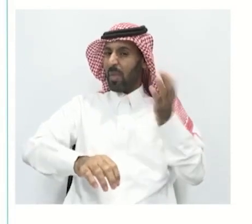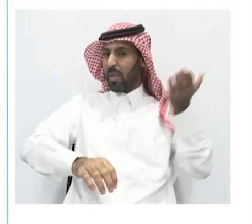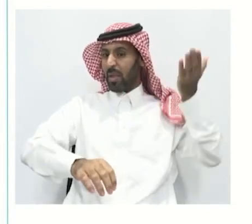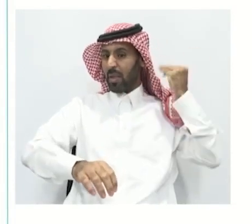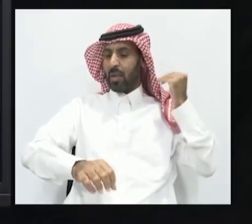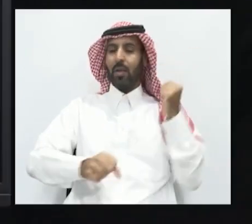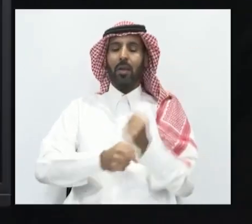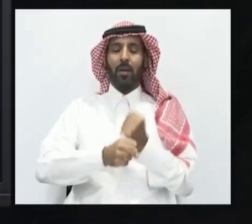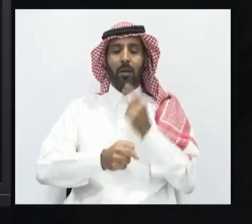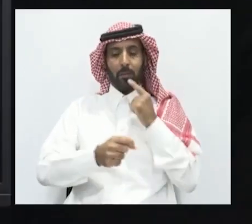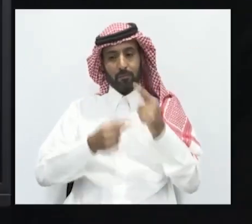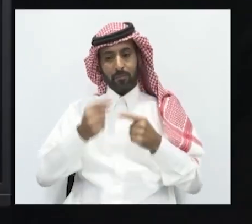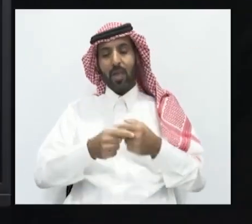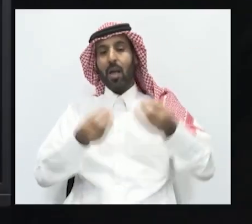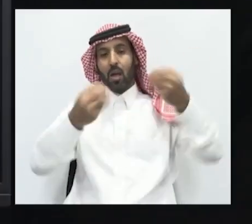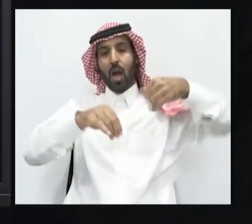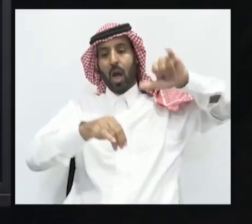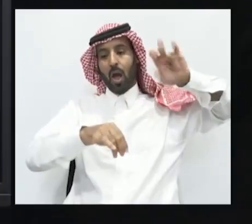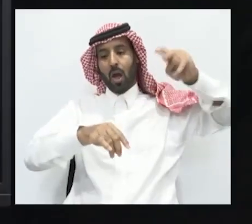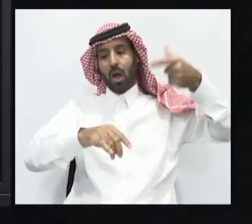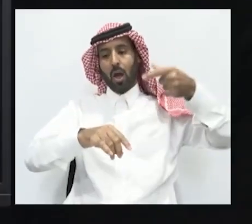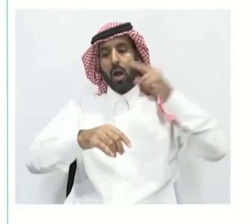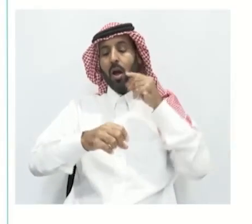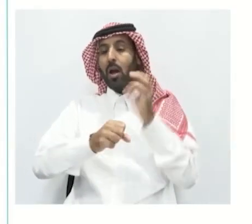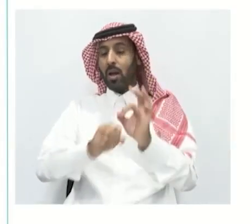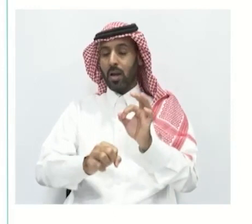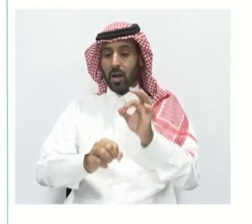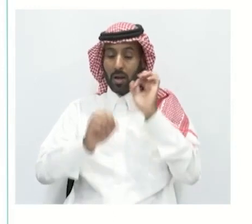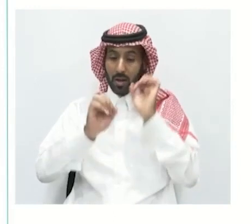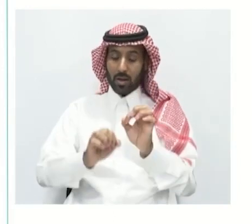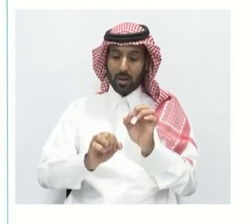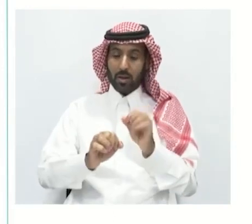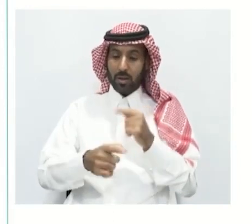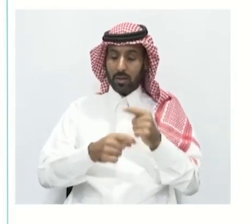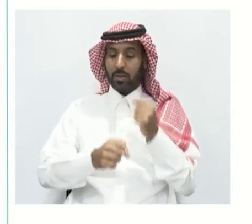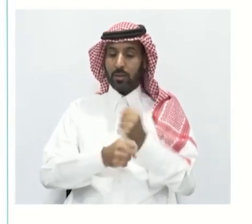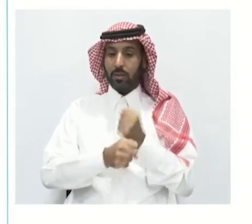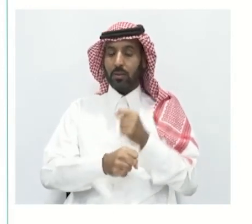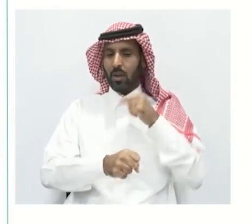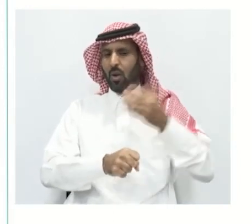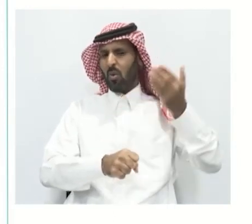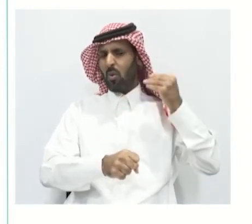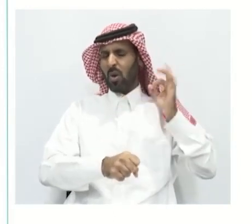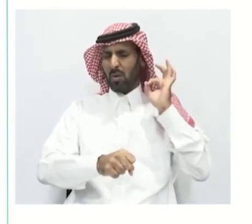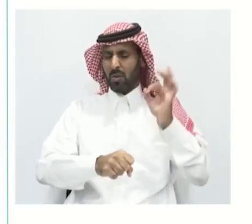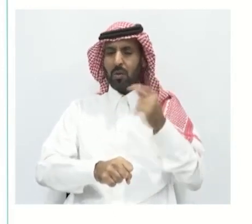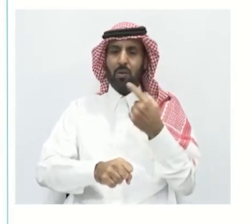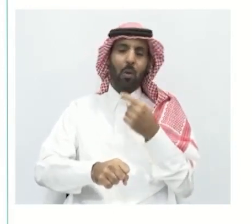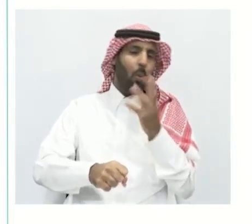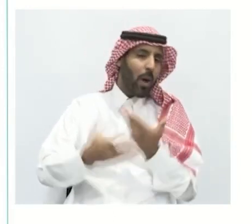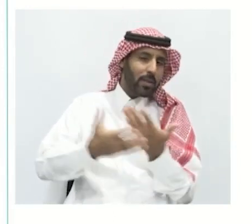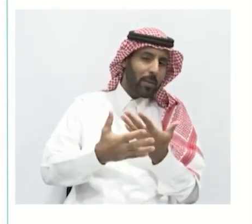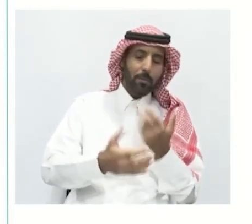the past progressive as the as it says here. We use the past progressive when we